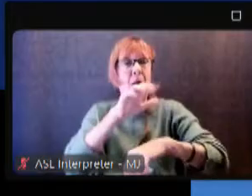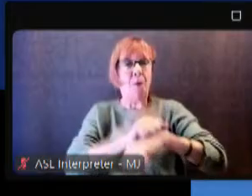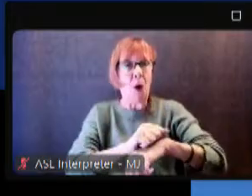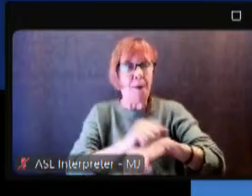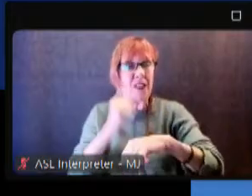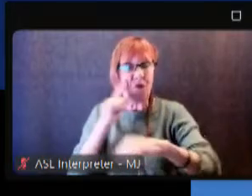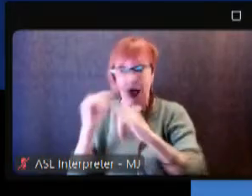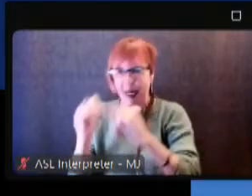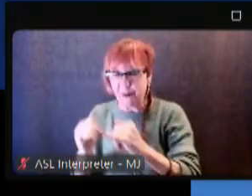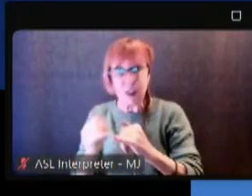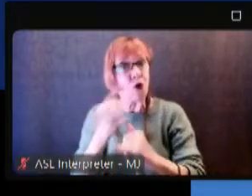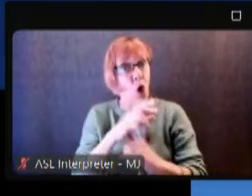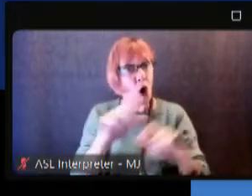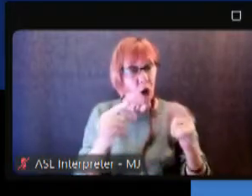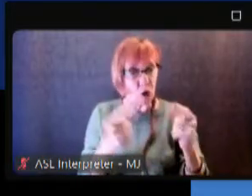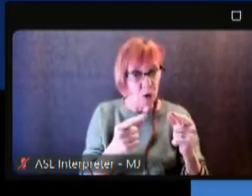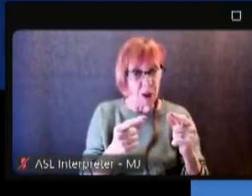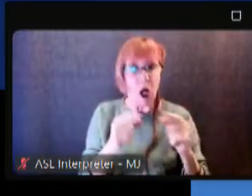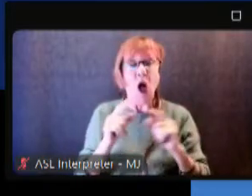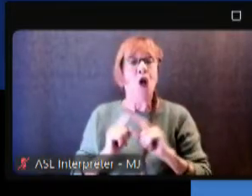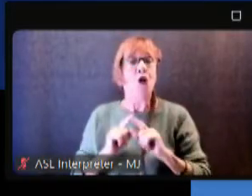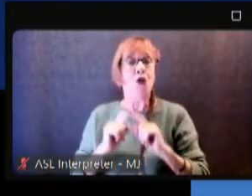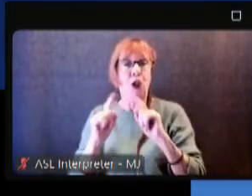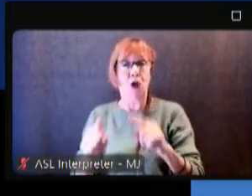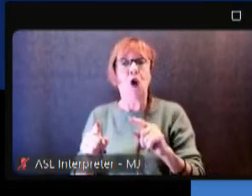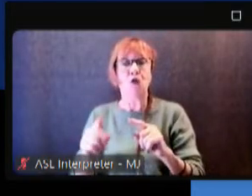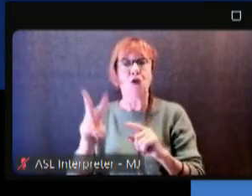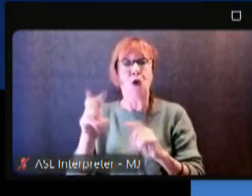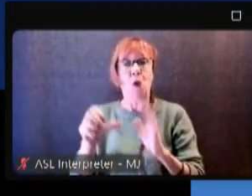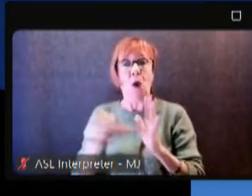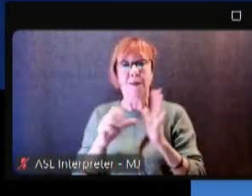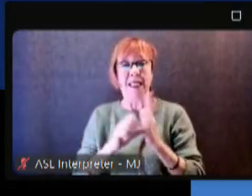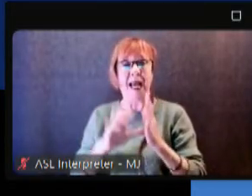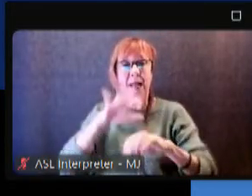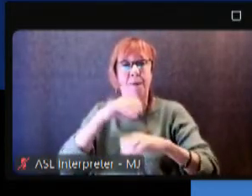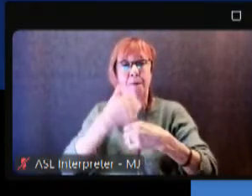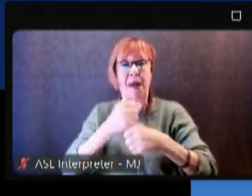You can schedule an appointment by visiting